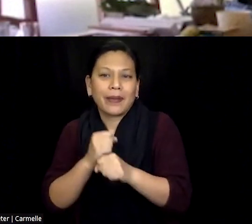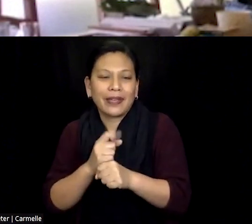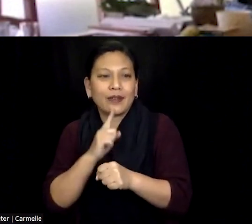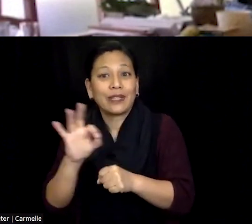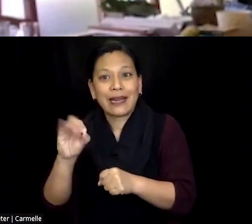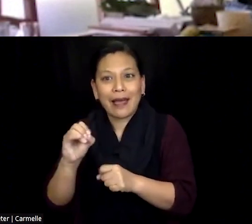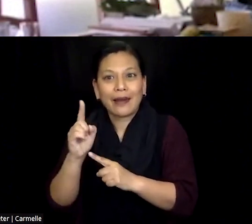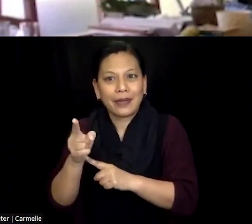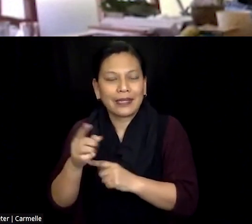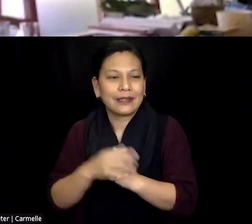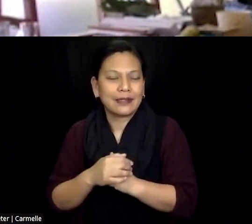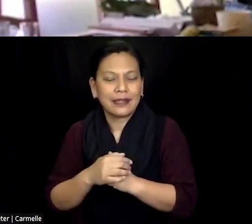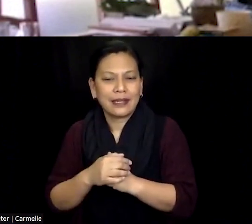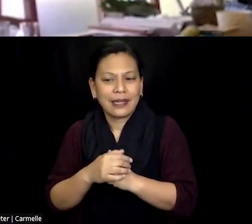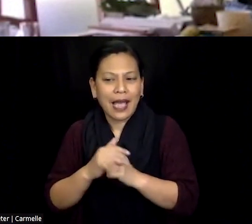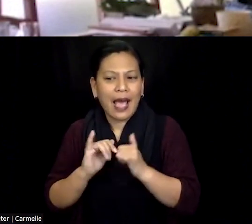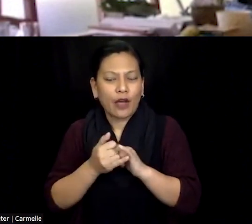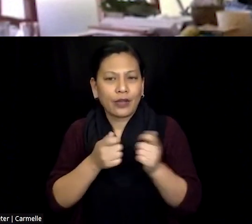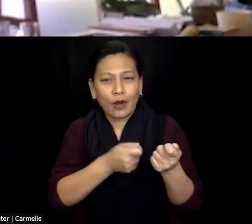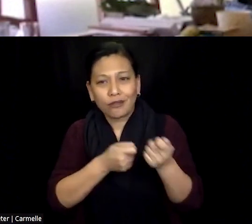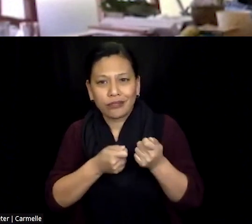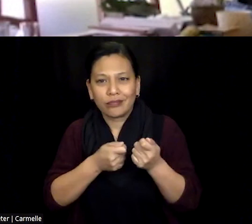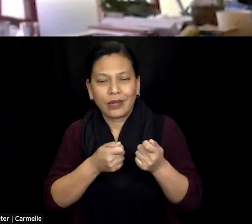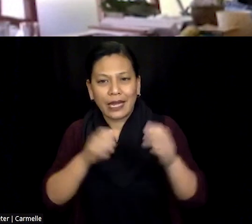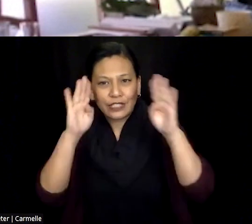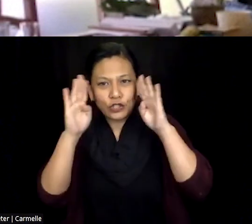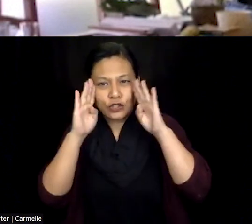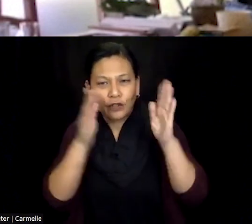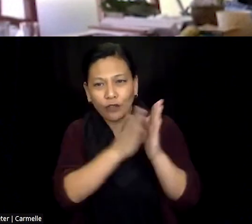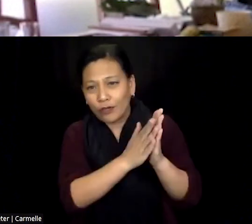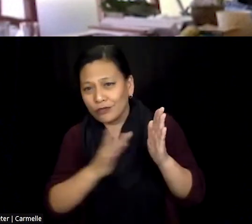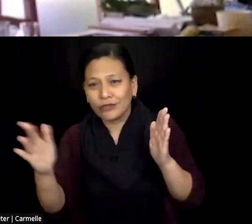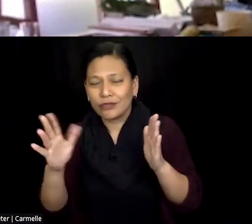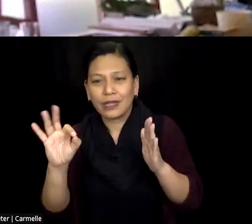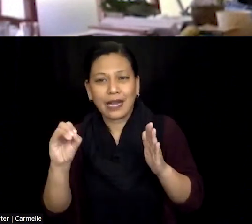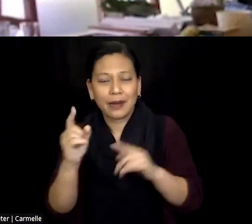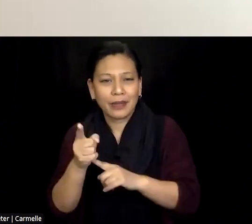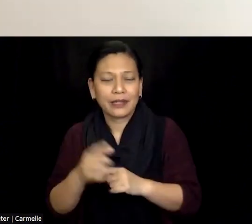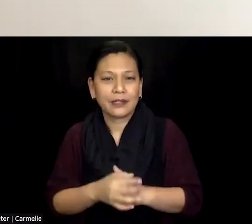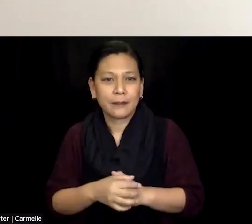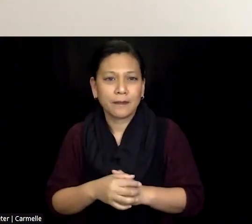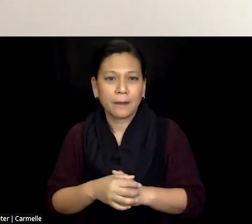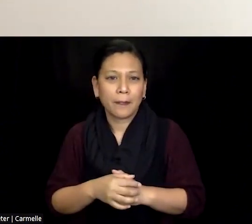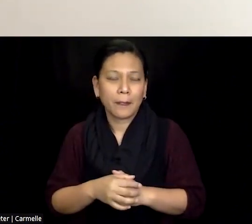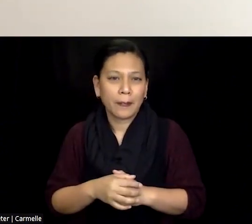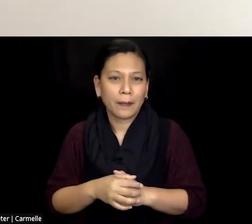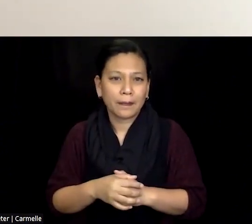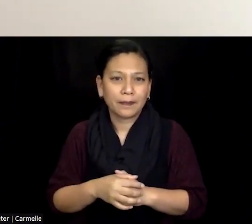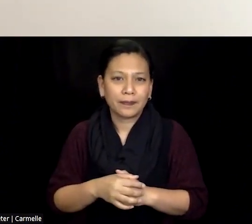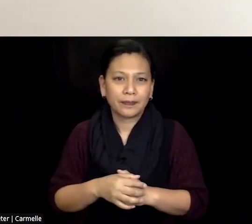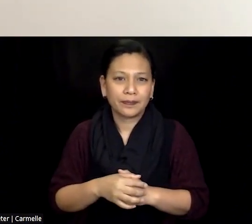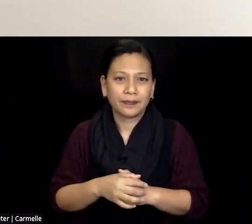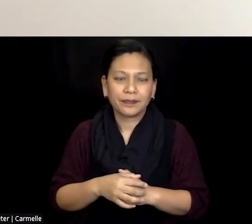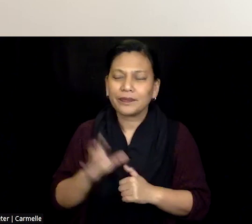minutes long, to learn how you can carry an audience's attention for that time period. Yeah, and it's, again, that